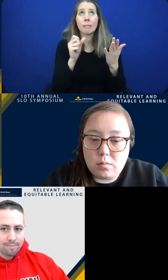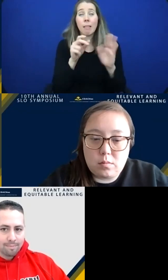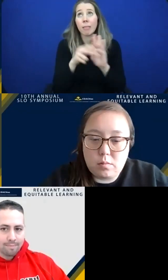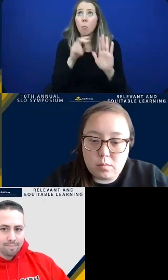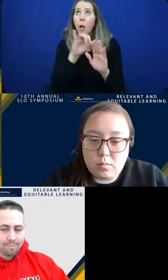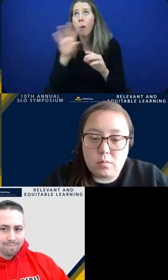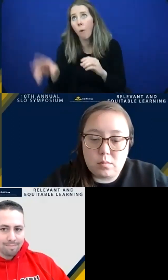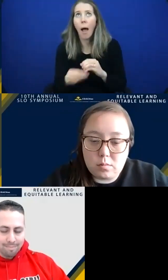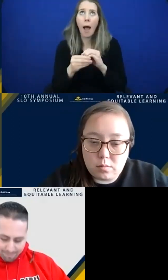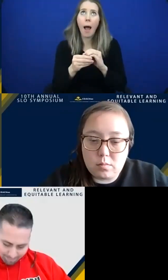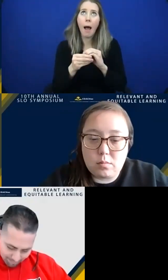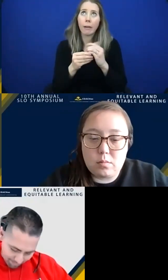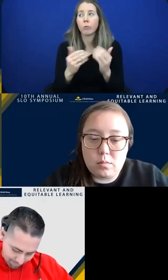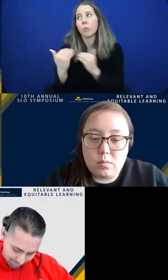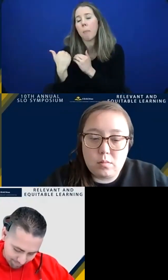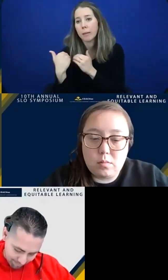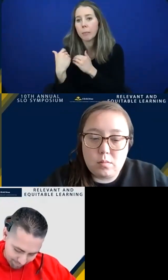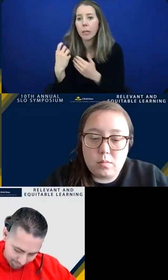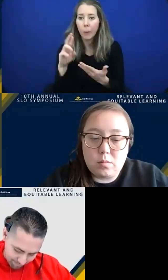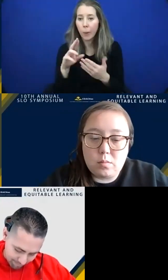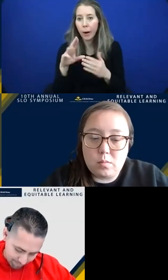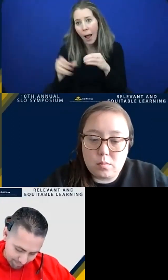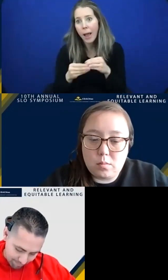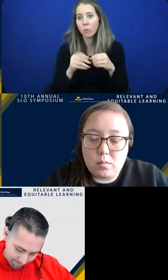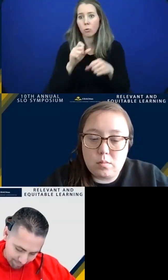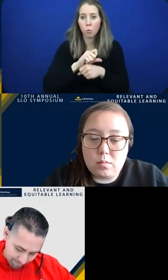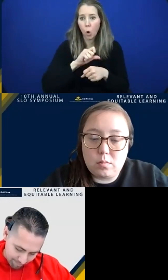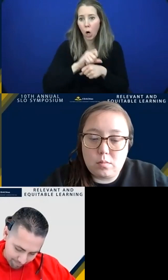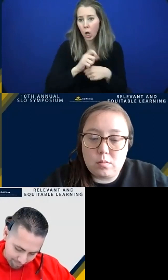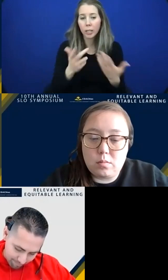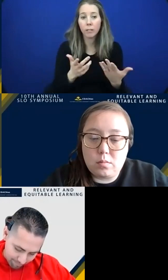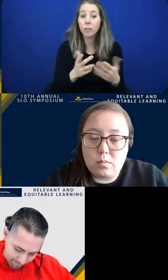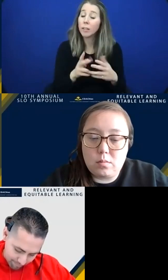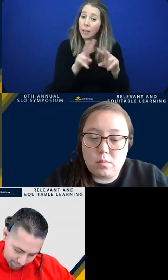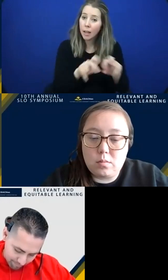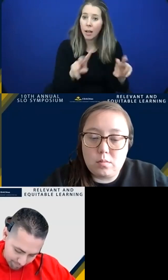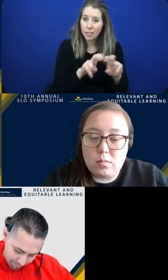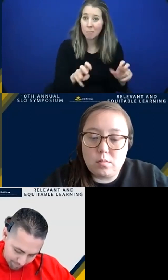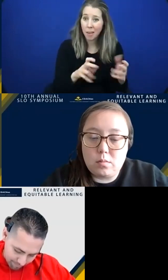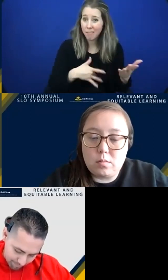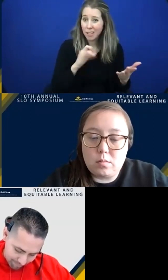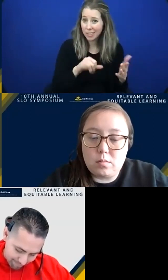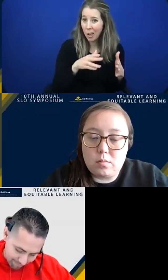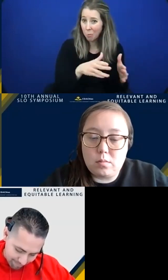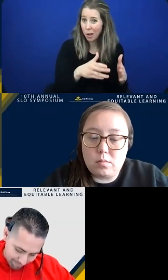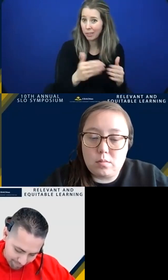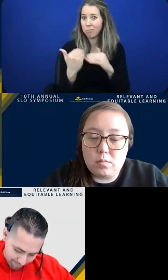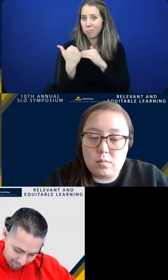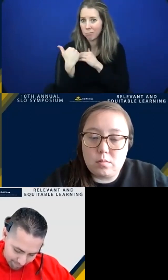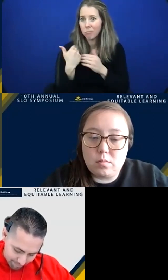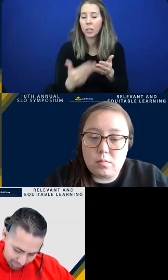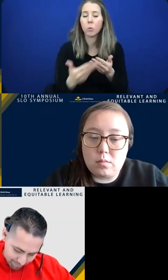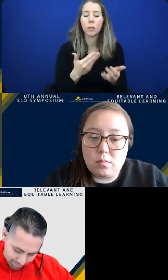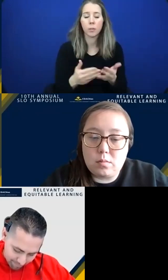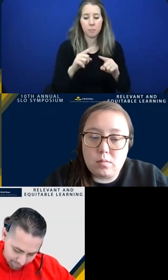extra responsibility or extra initiative, which assessment feels that burden all the time anyway, but allow